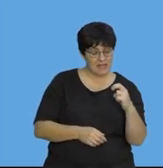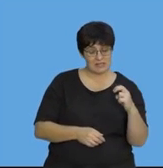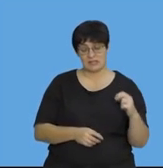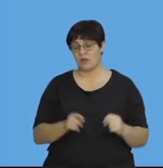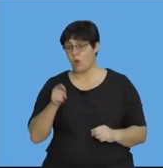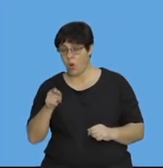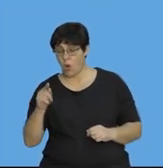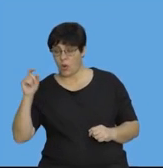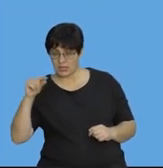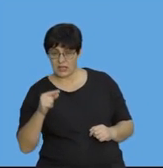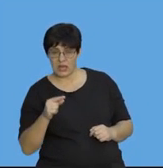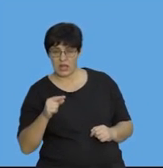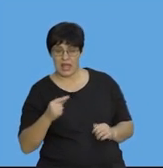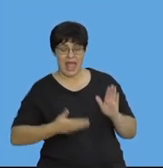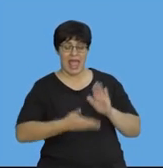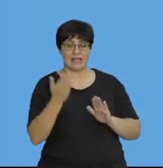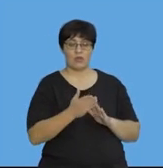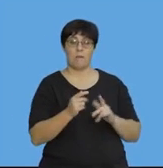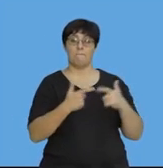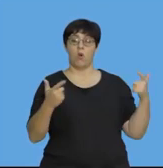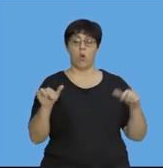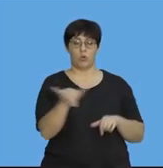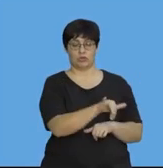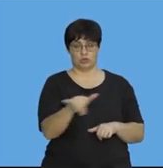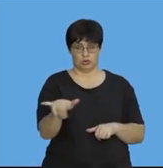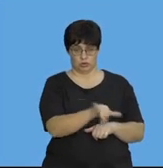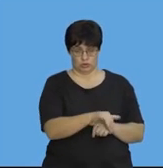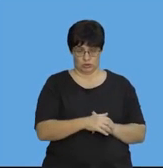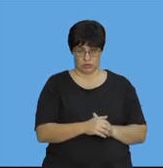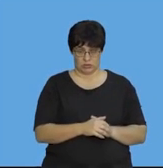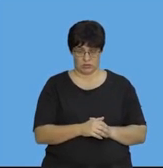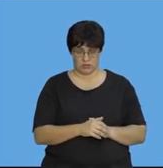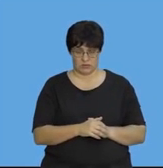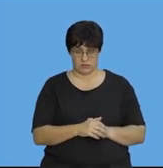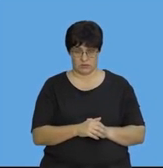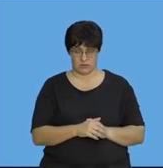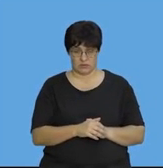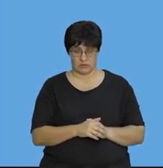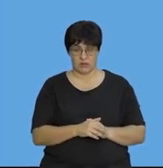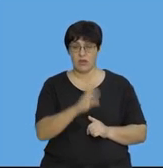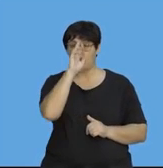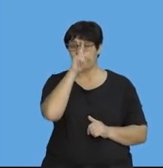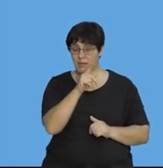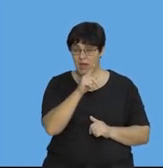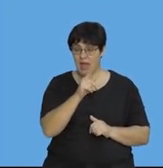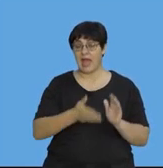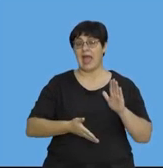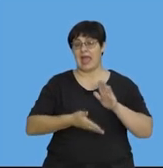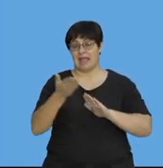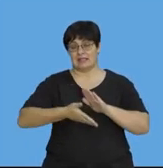or insect experience a greater acceleration? Here they want you to remember